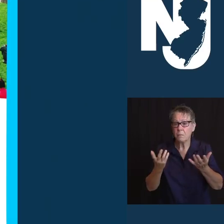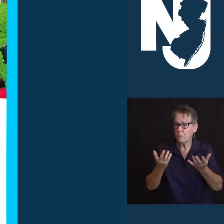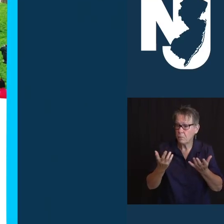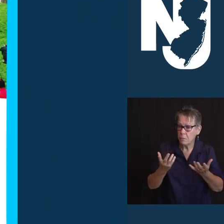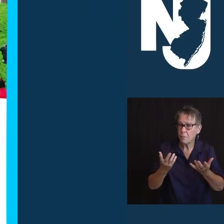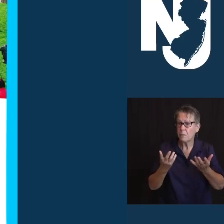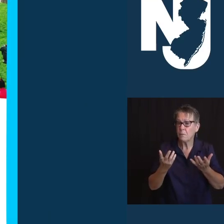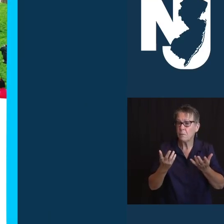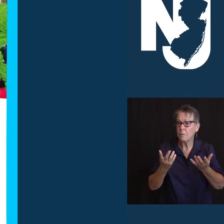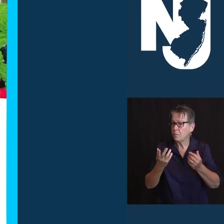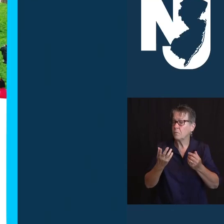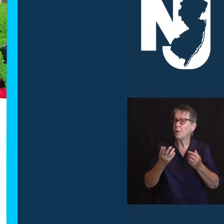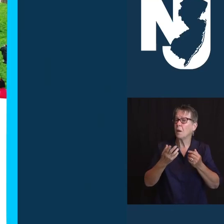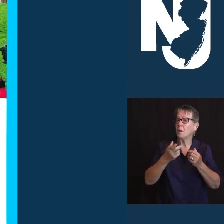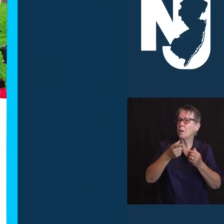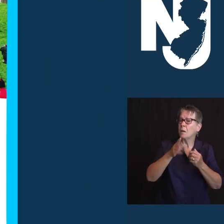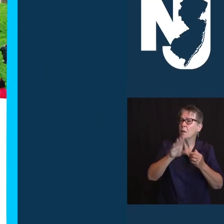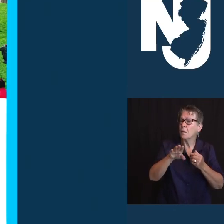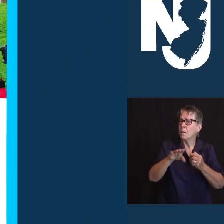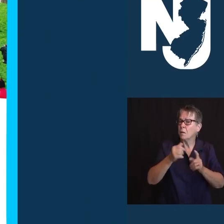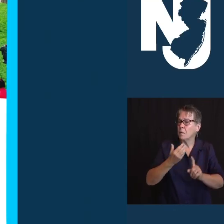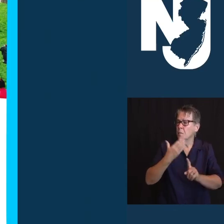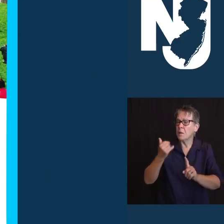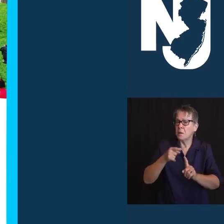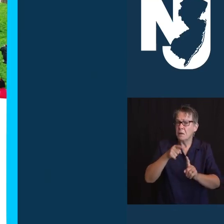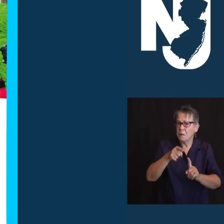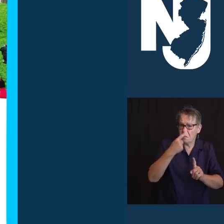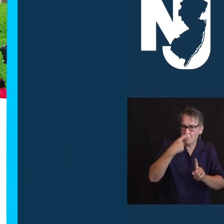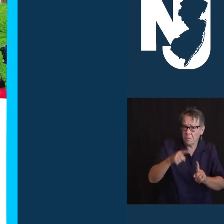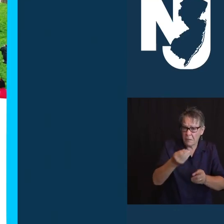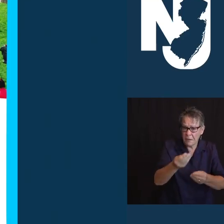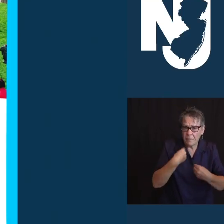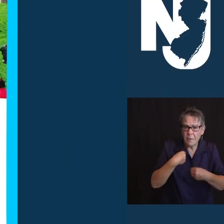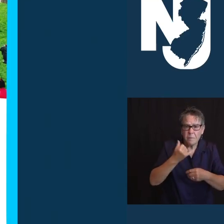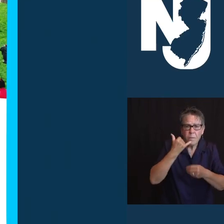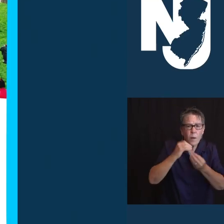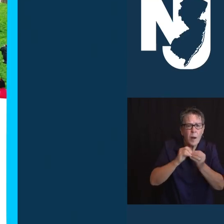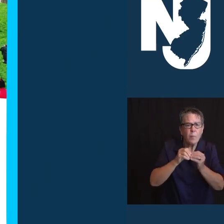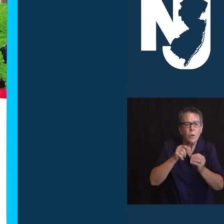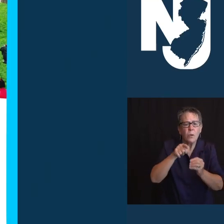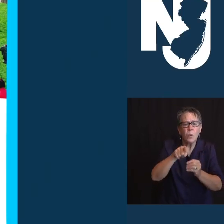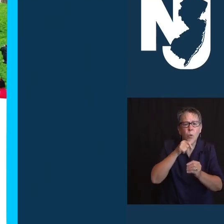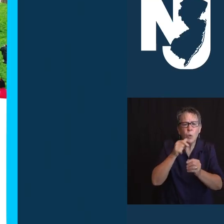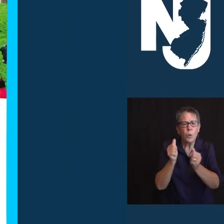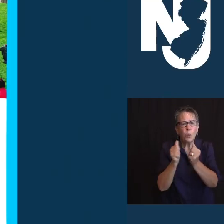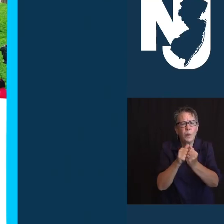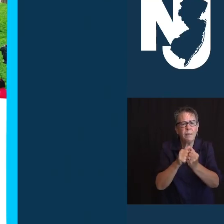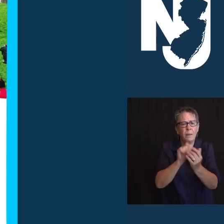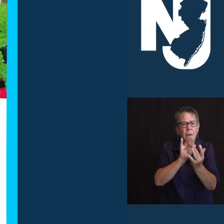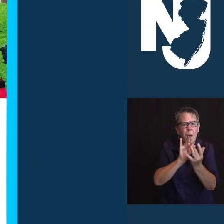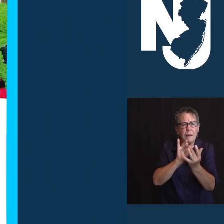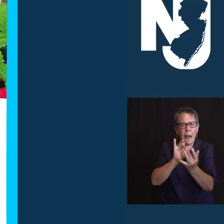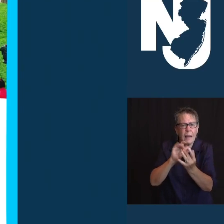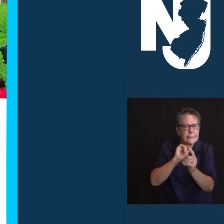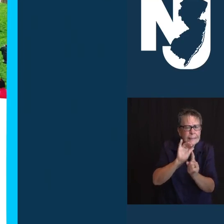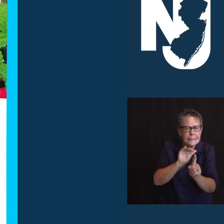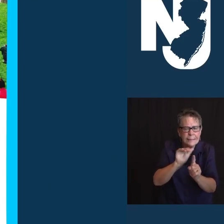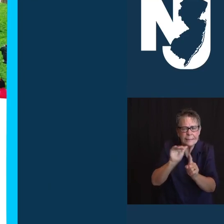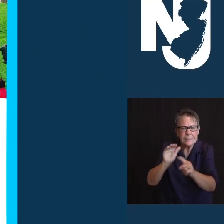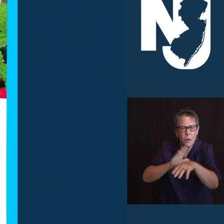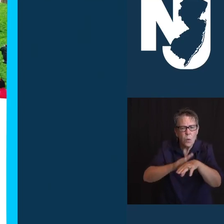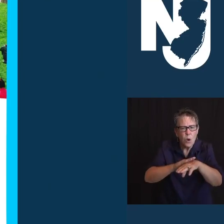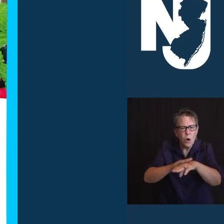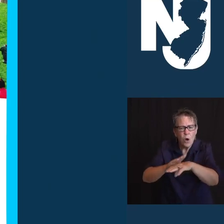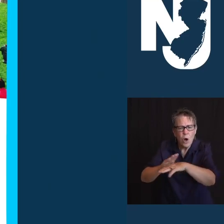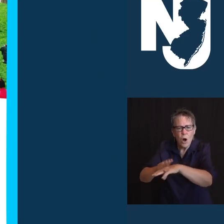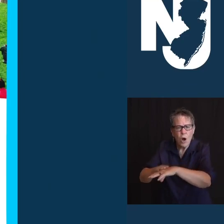for and followed. Contact tracers can connect you with resources to help you. If you need a place to stay so you